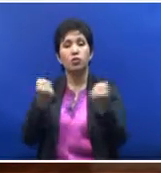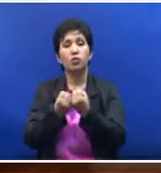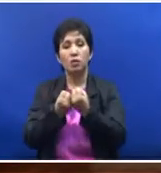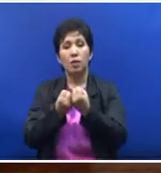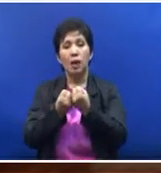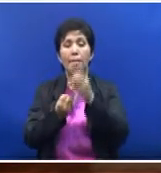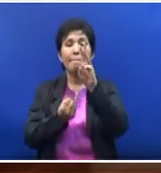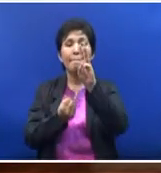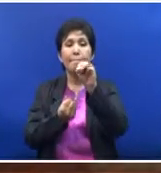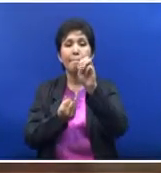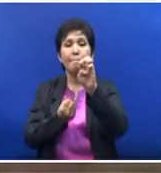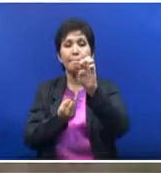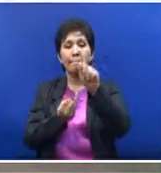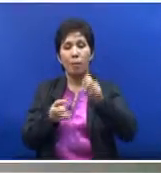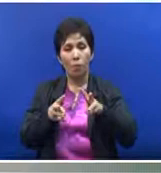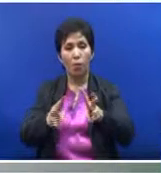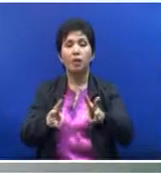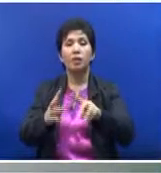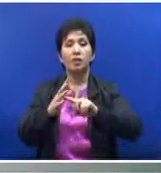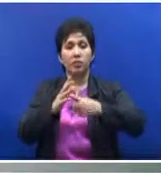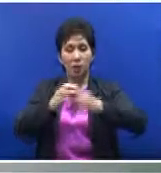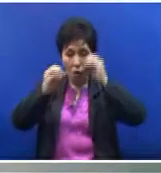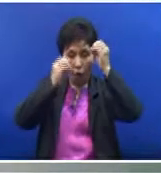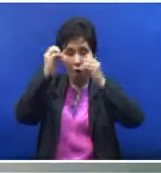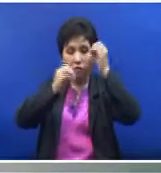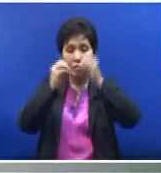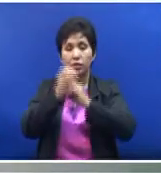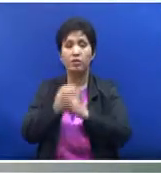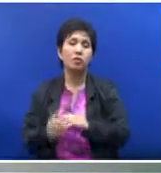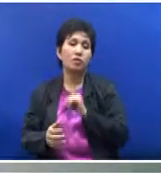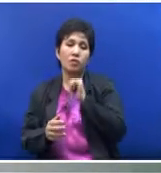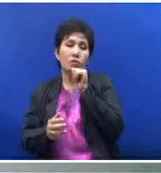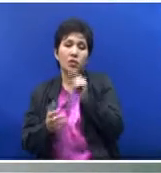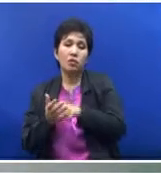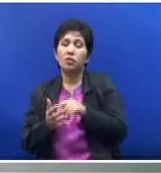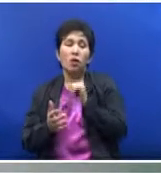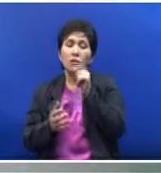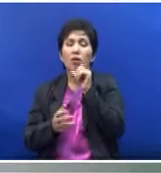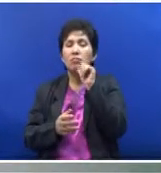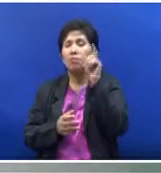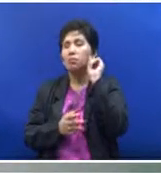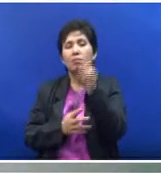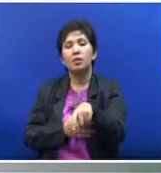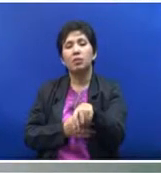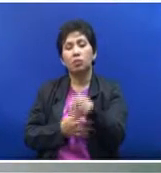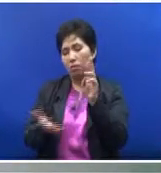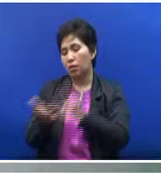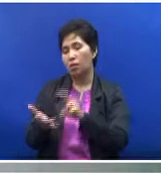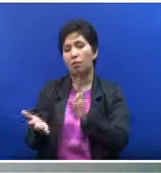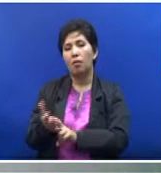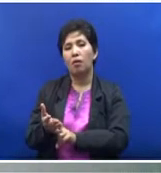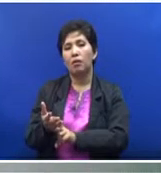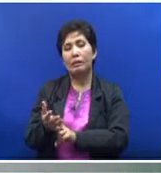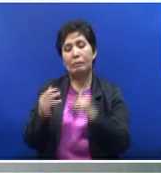method, whereby those type of observation is not necessary. Okay, it is not necessary for you to record the